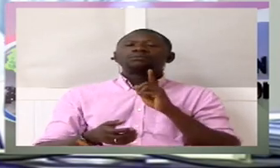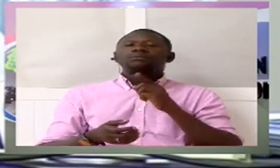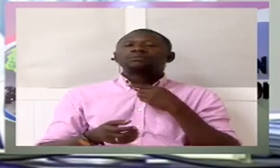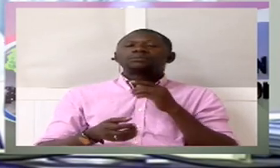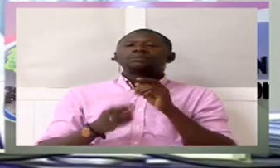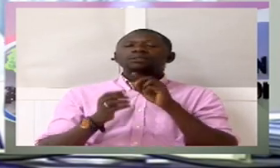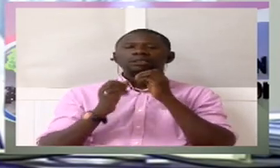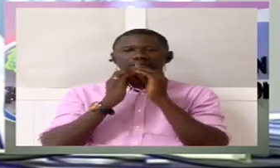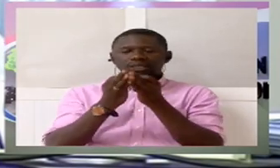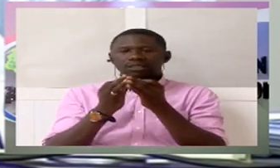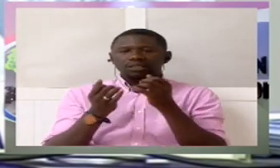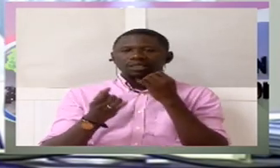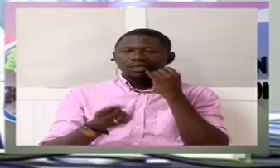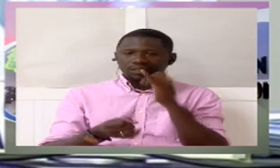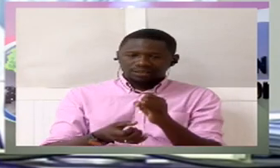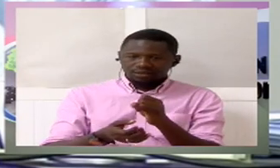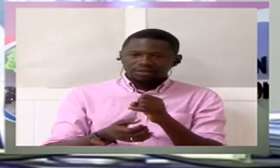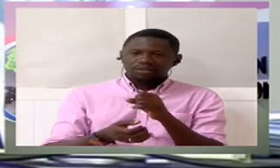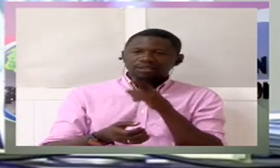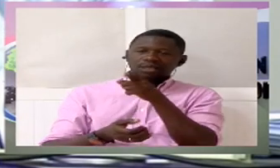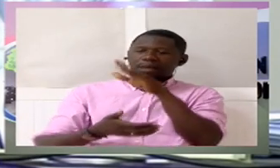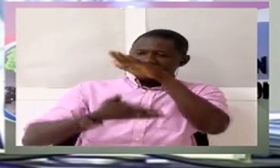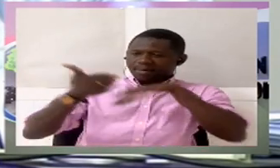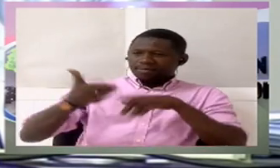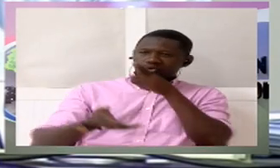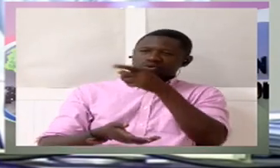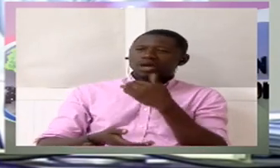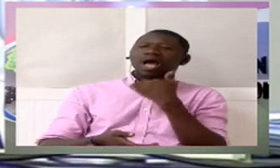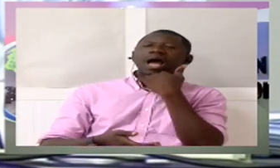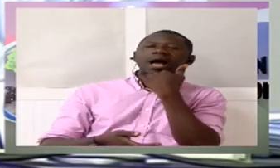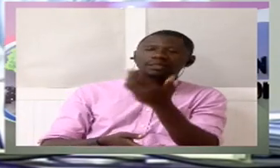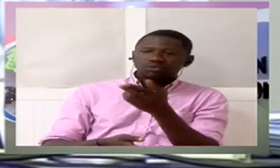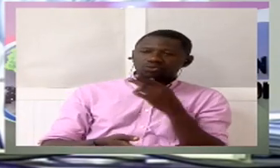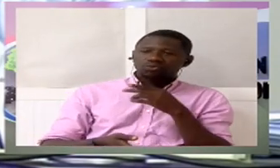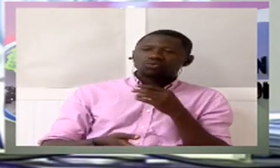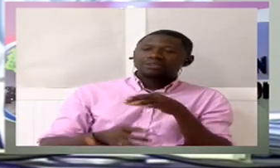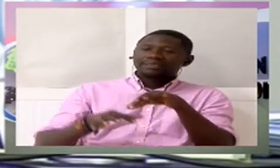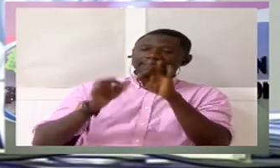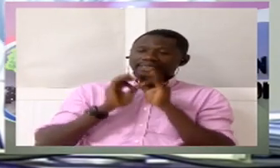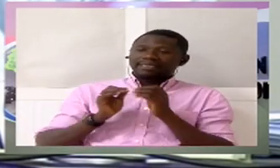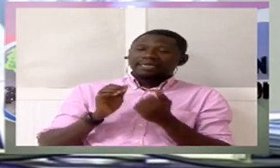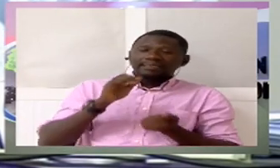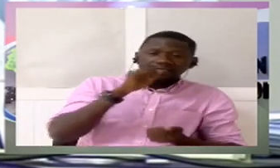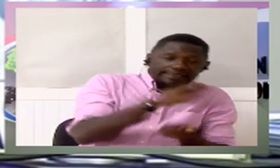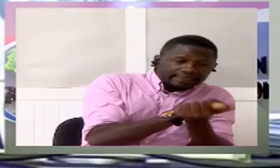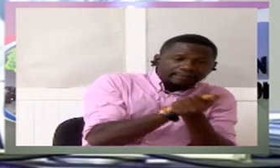is, the documents you were asked to take and keep away